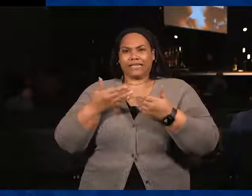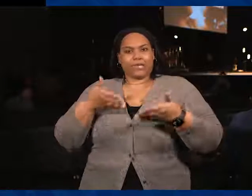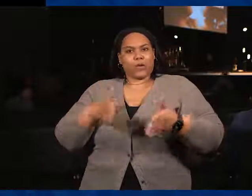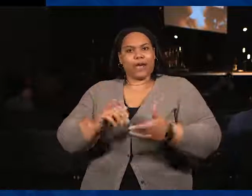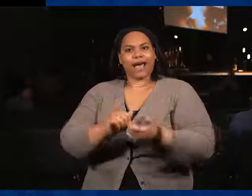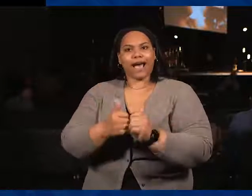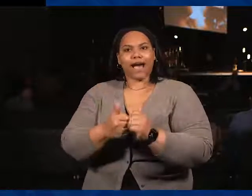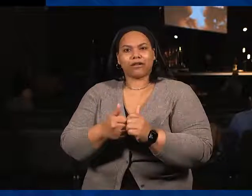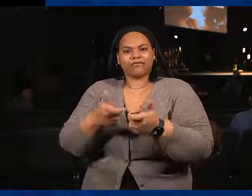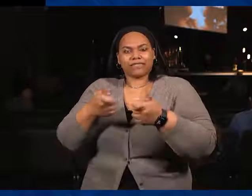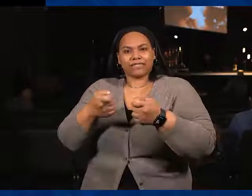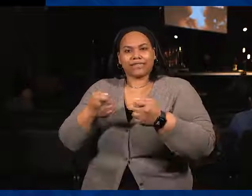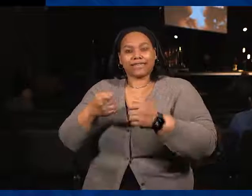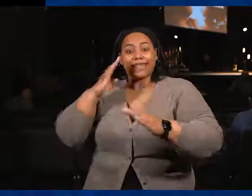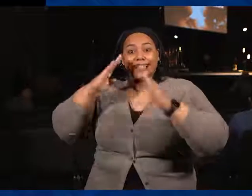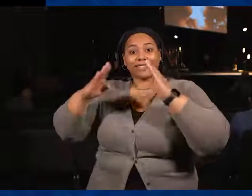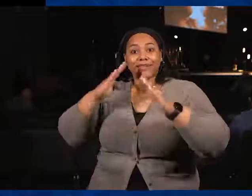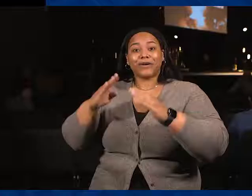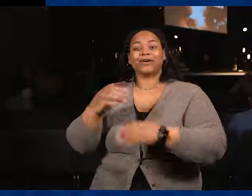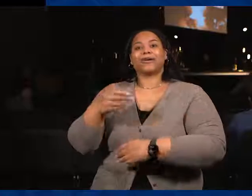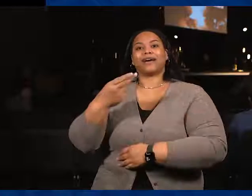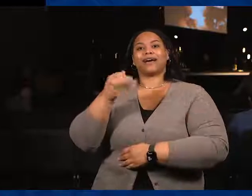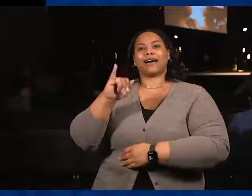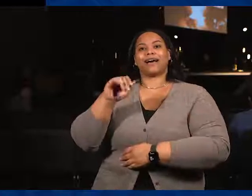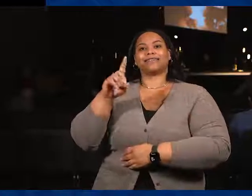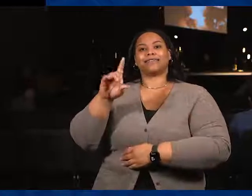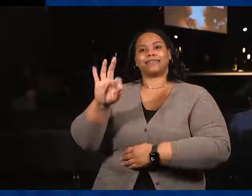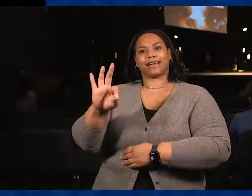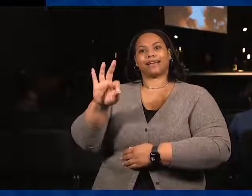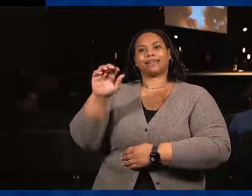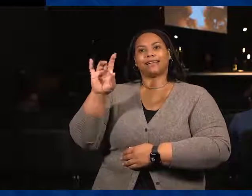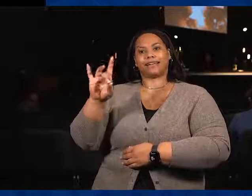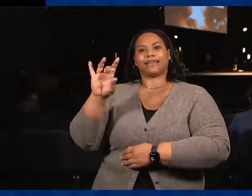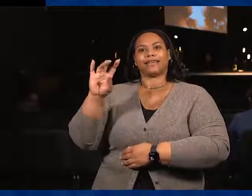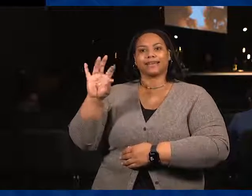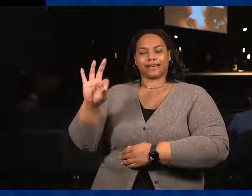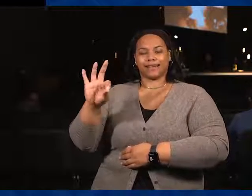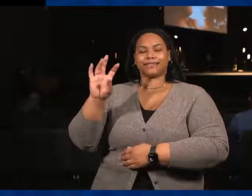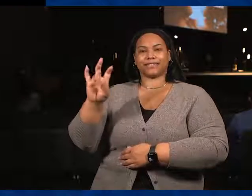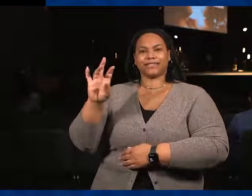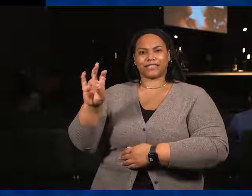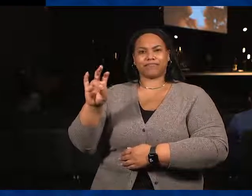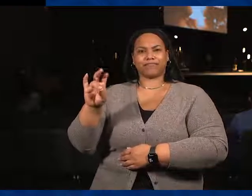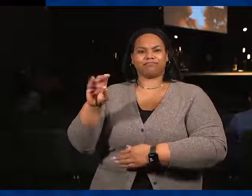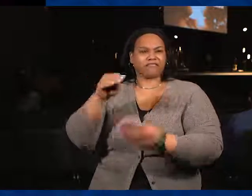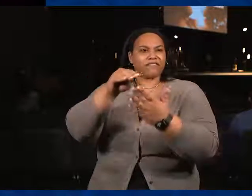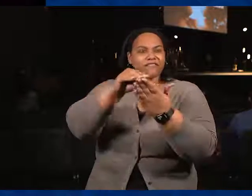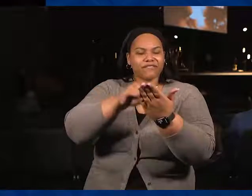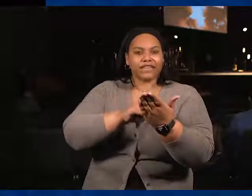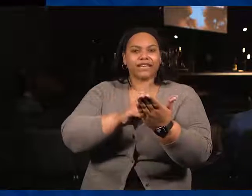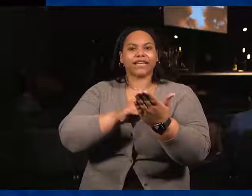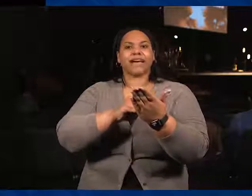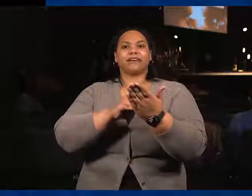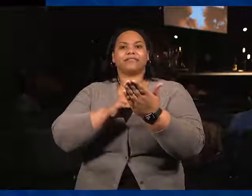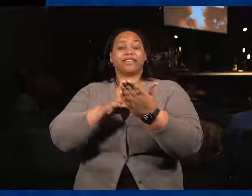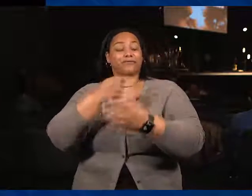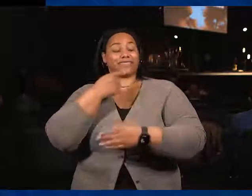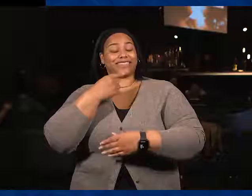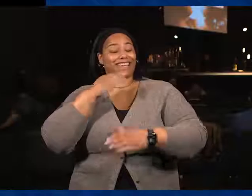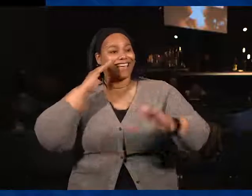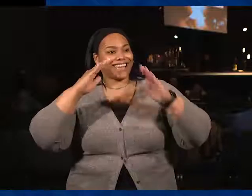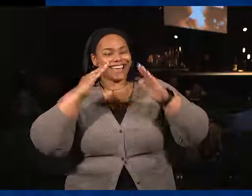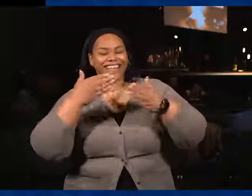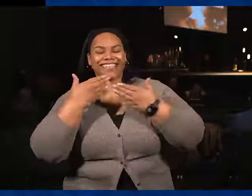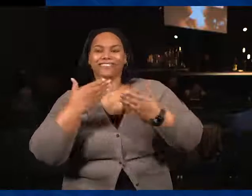can do that is by texting hi to 98977. You're gonna get a little digital form, fill that out. We're gonna say hey, thank